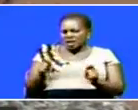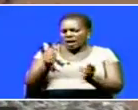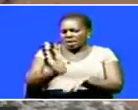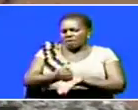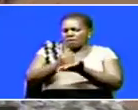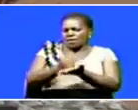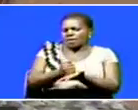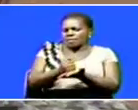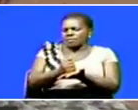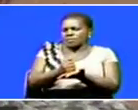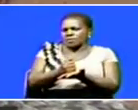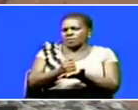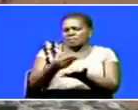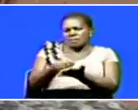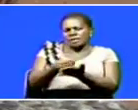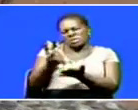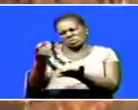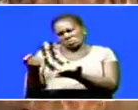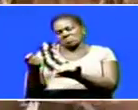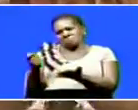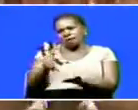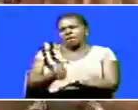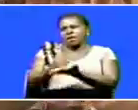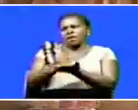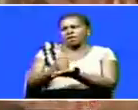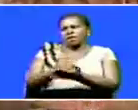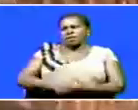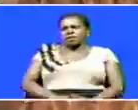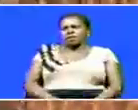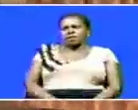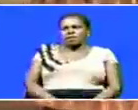na uwezo ile niko naye hata kama ni kidogo.